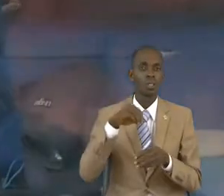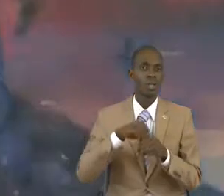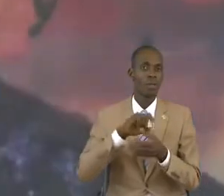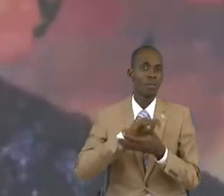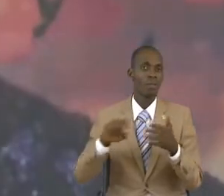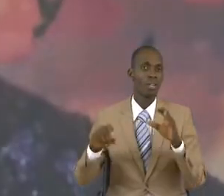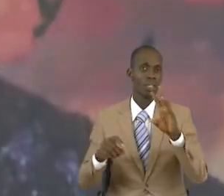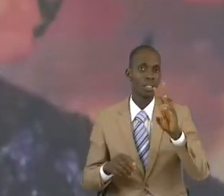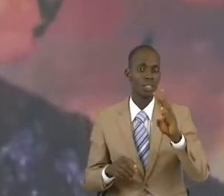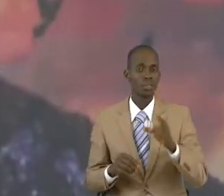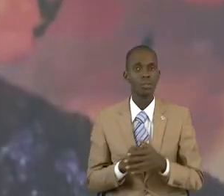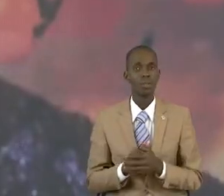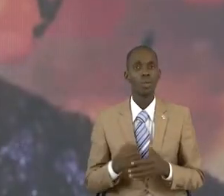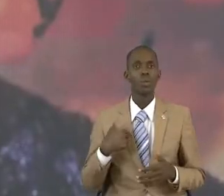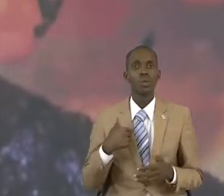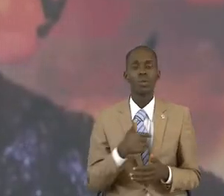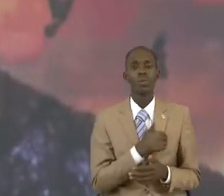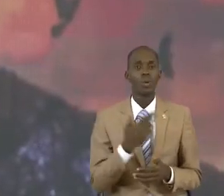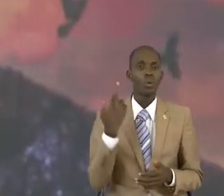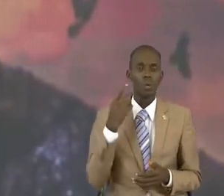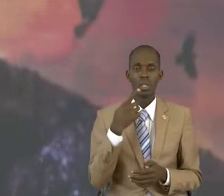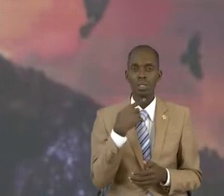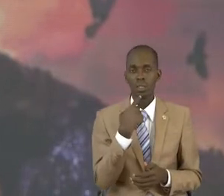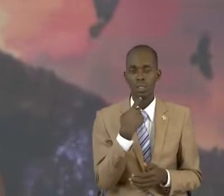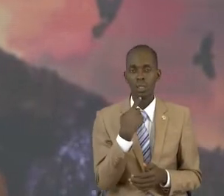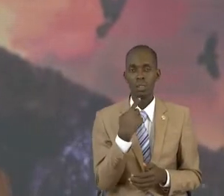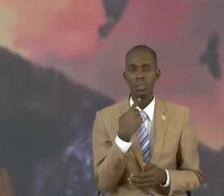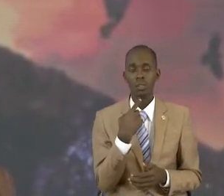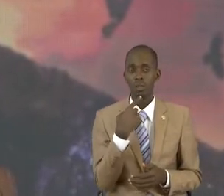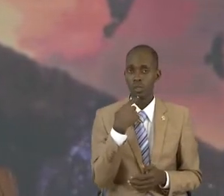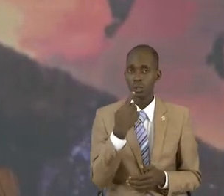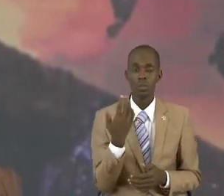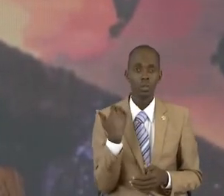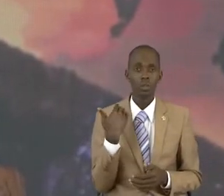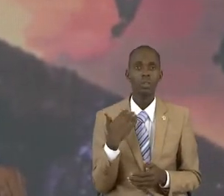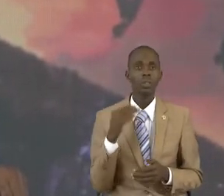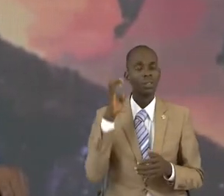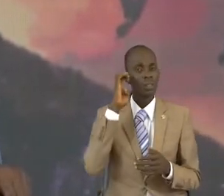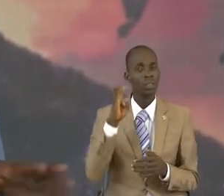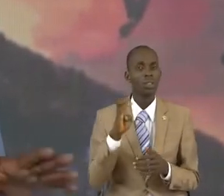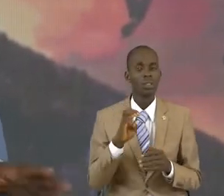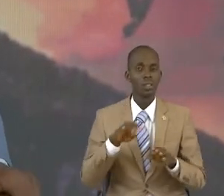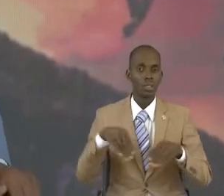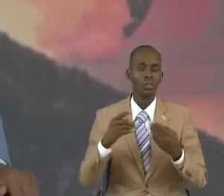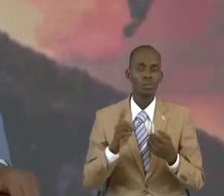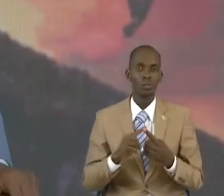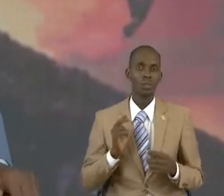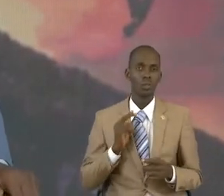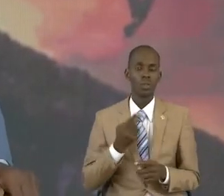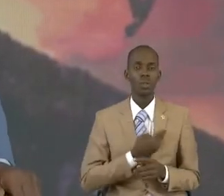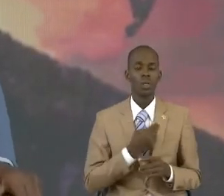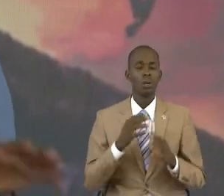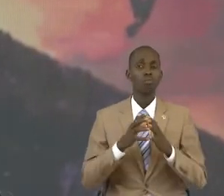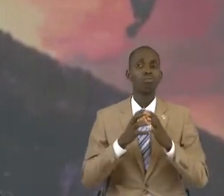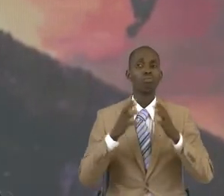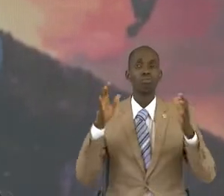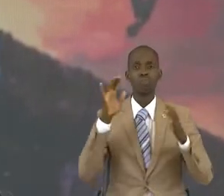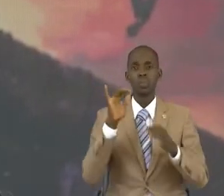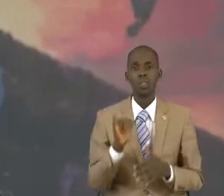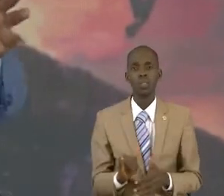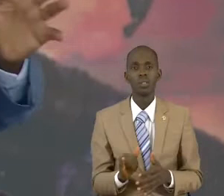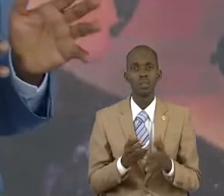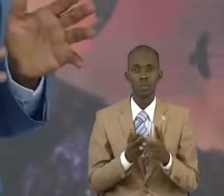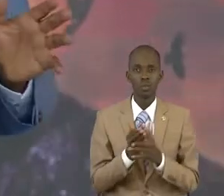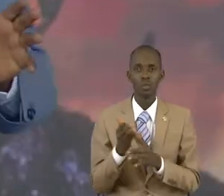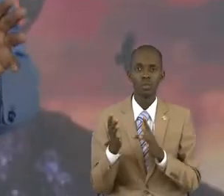In verse 6, we're told, which is shed on us abundantly through